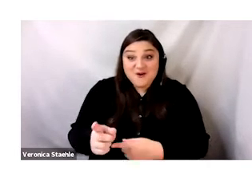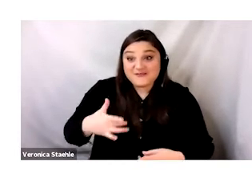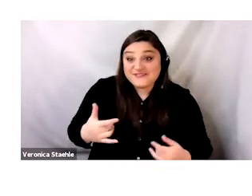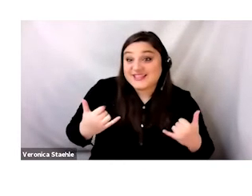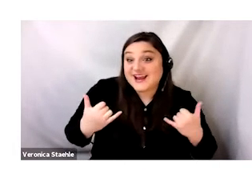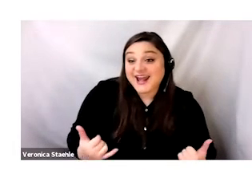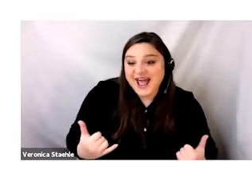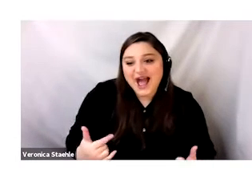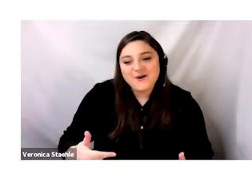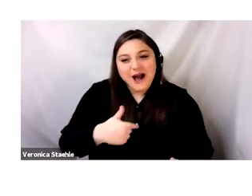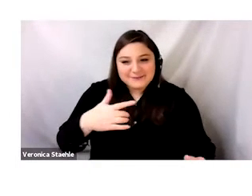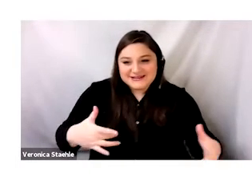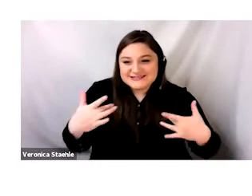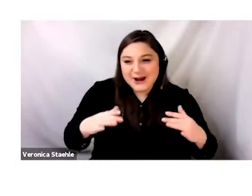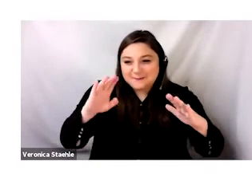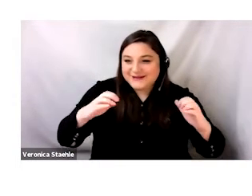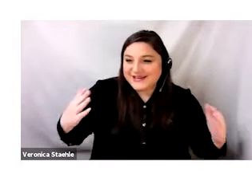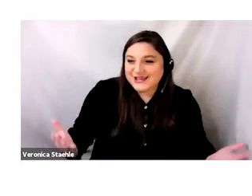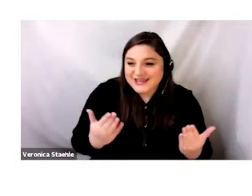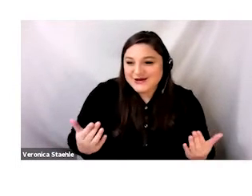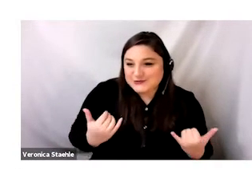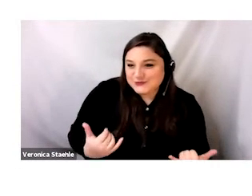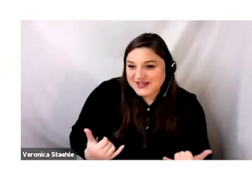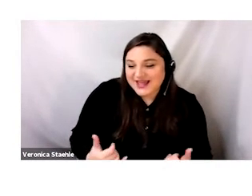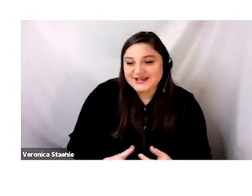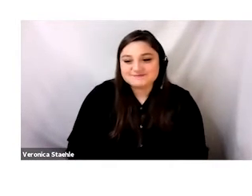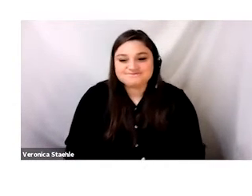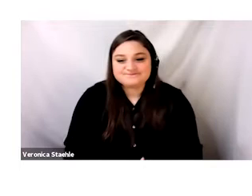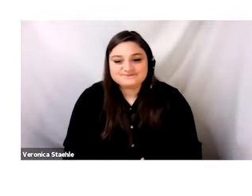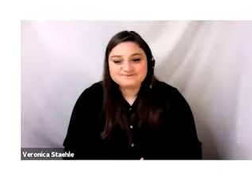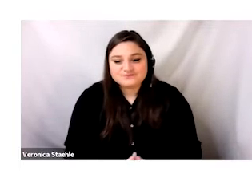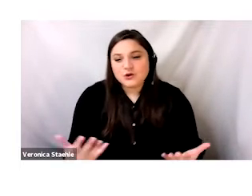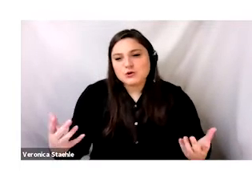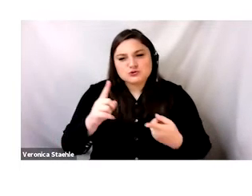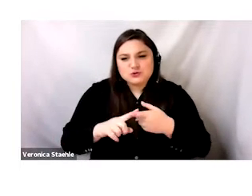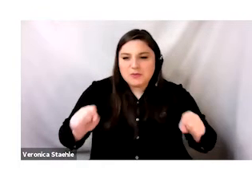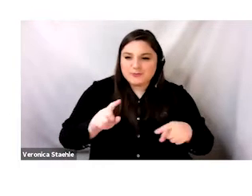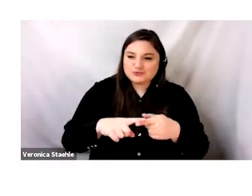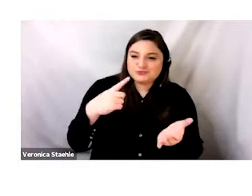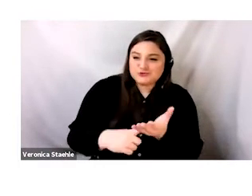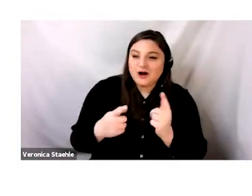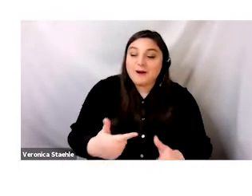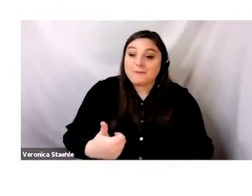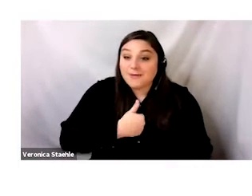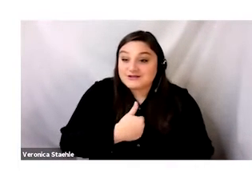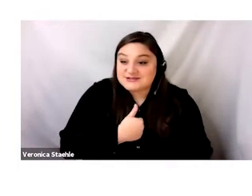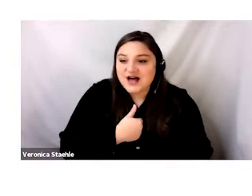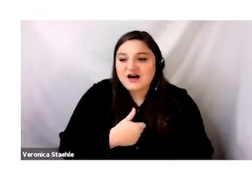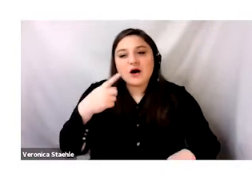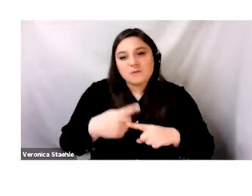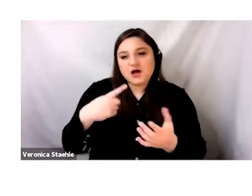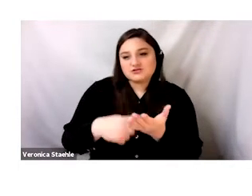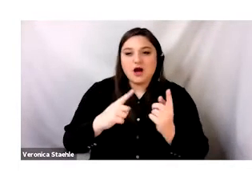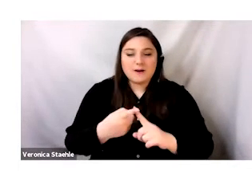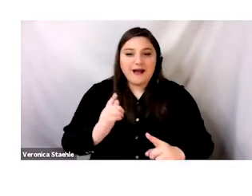I am excited to be here today to talk a little bit about myself as well as the work